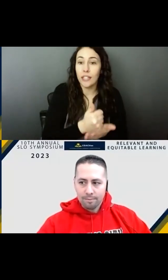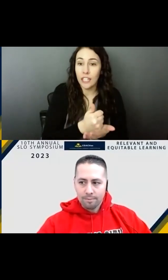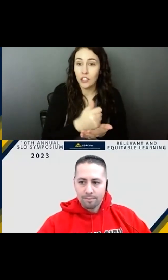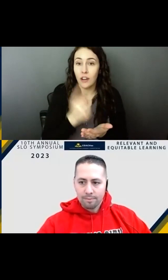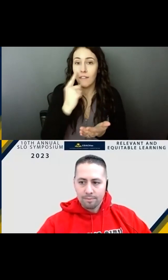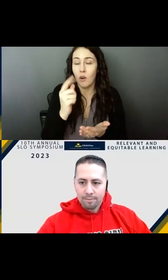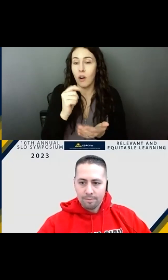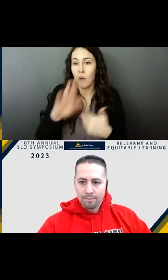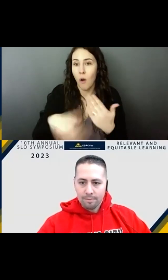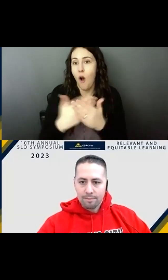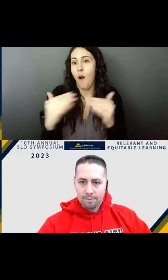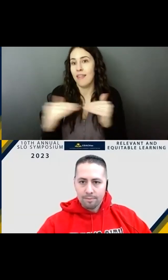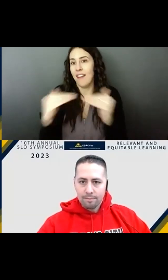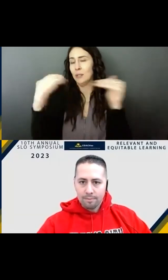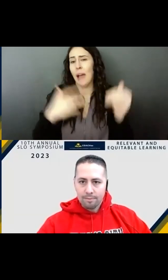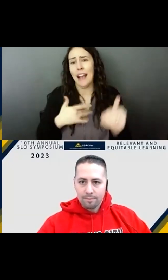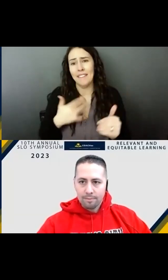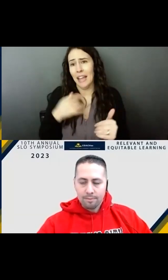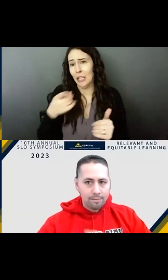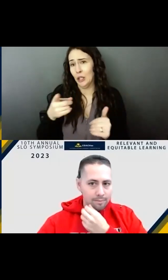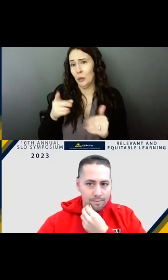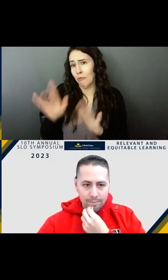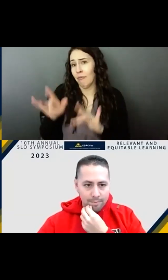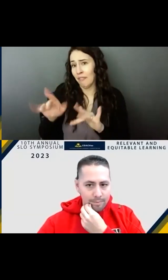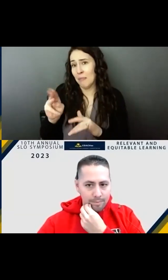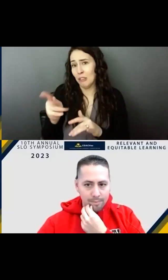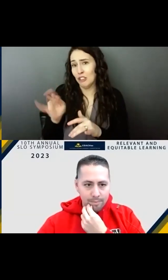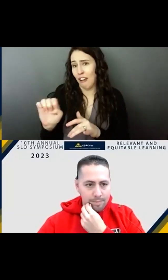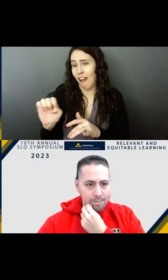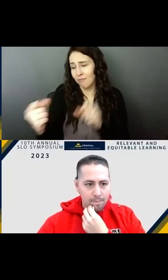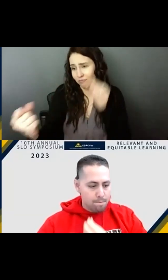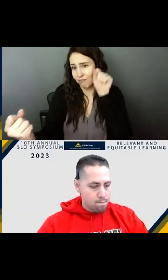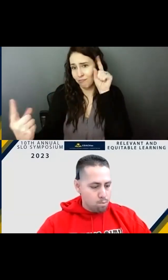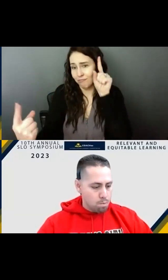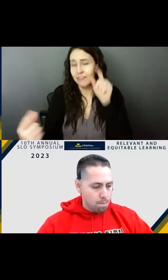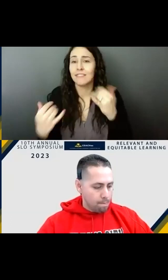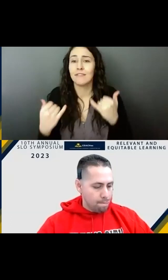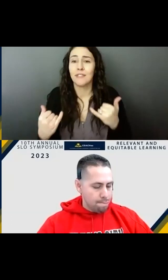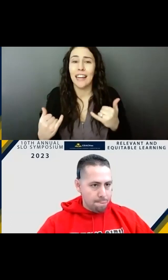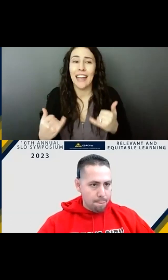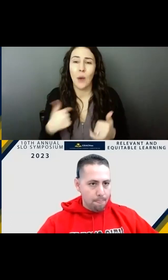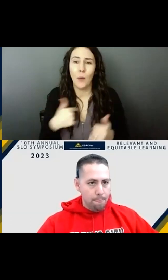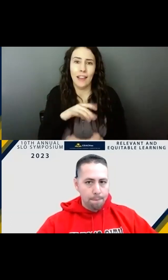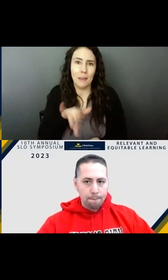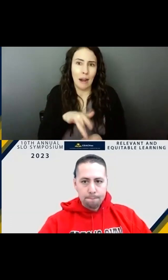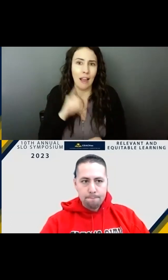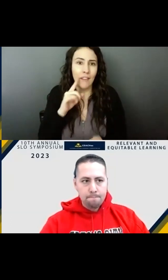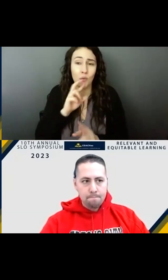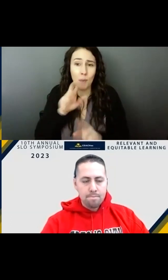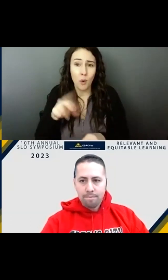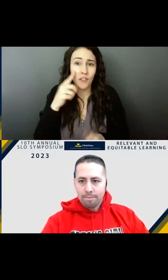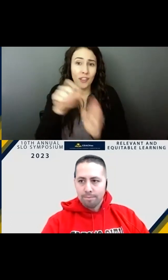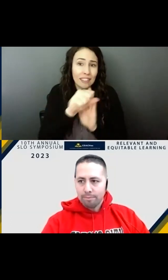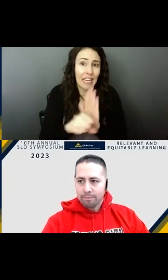So I feel you, Michelle, in terms of, right now we're in the middle of doing like a report for the state, a